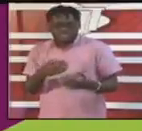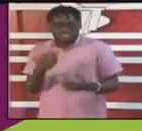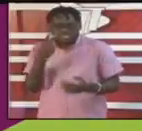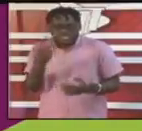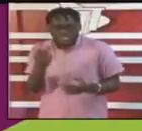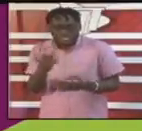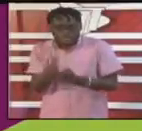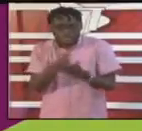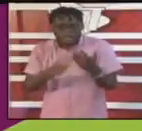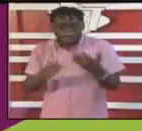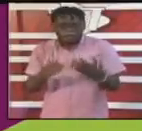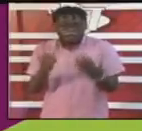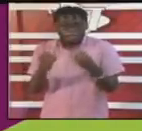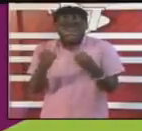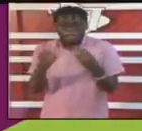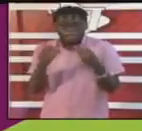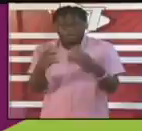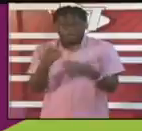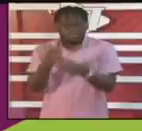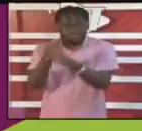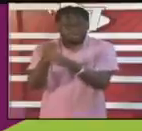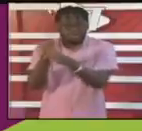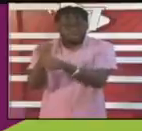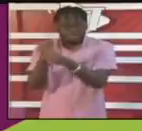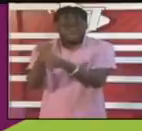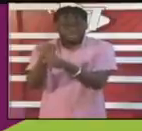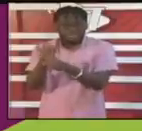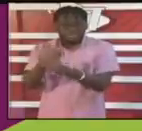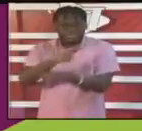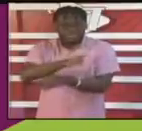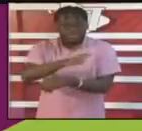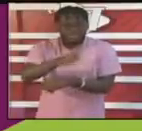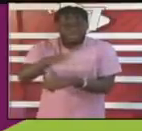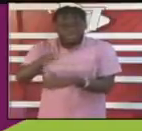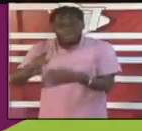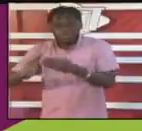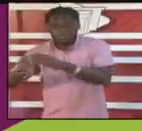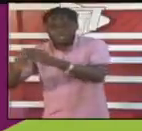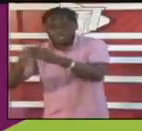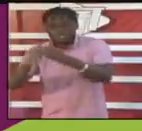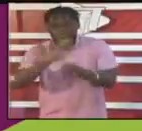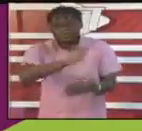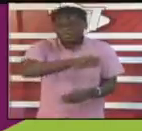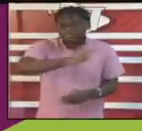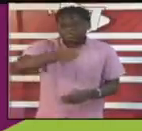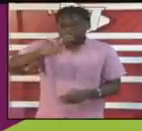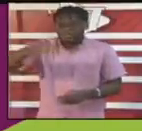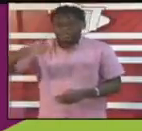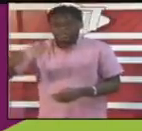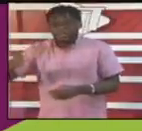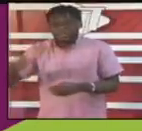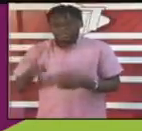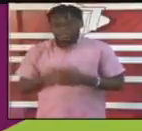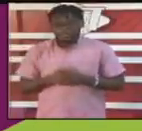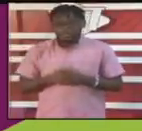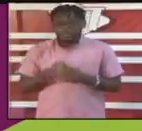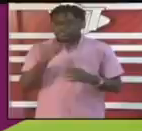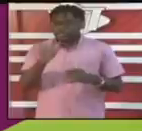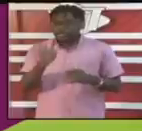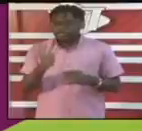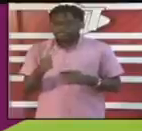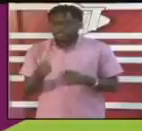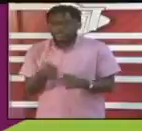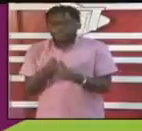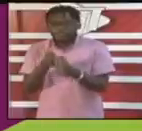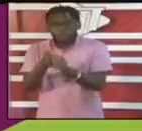violent protests and clashes in some communities with blatant breaches of the public health regulations. For example, crowds in